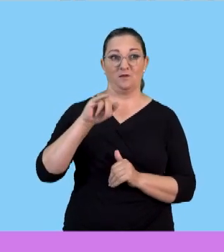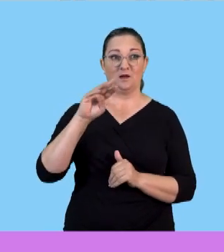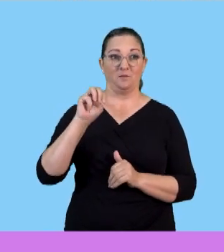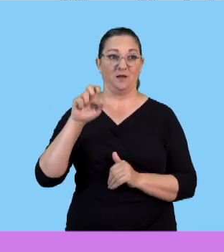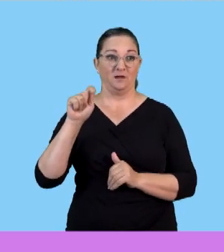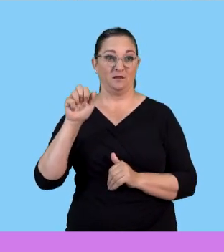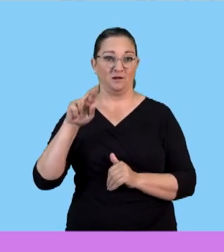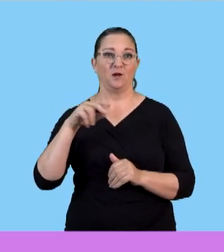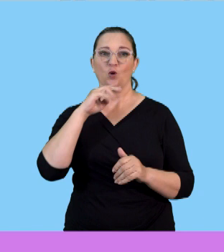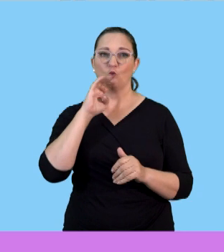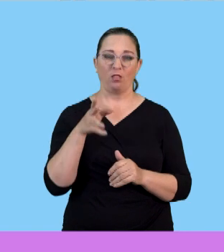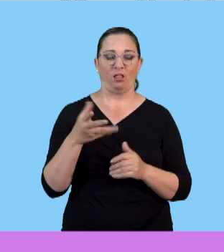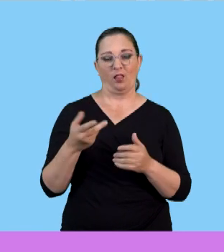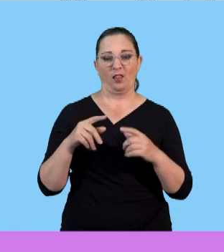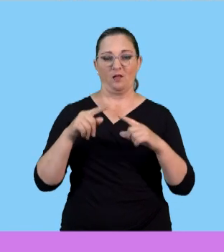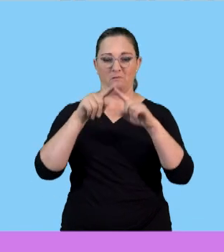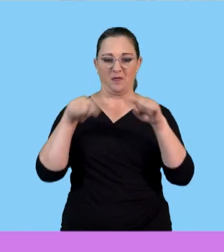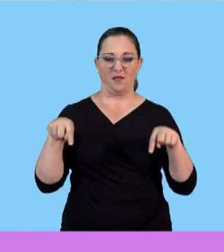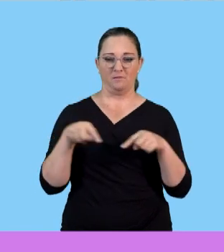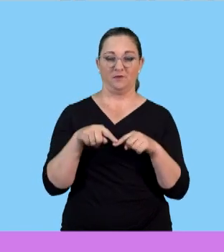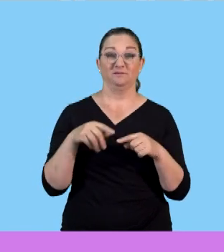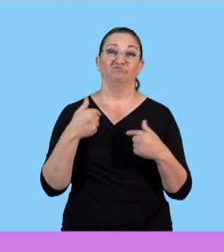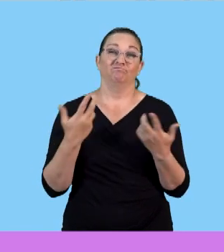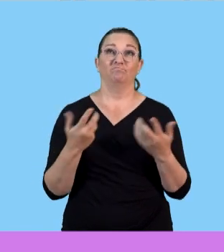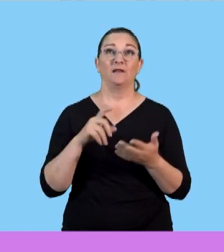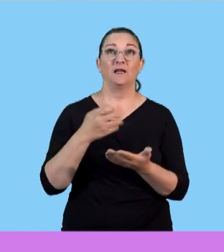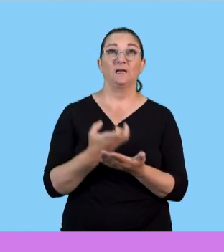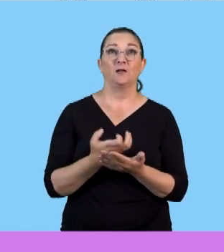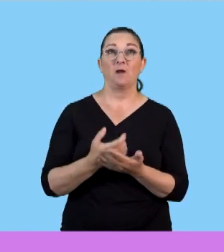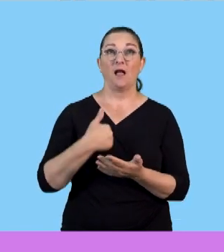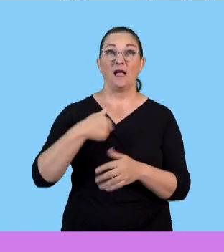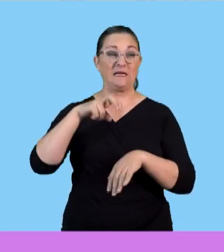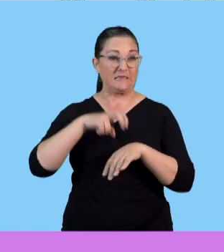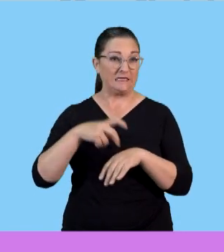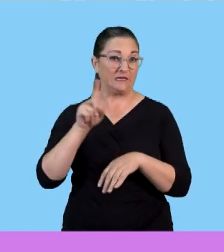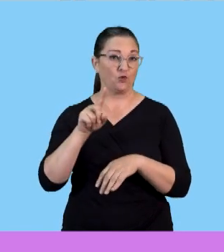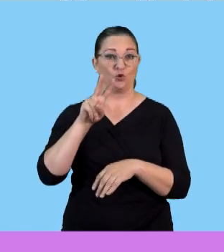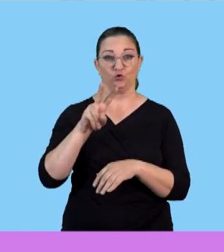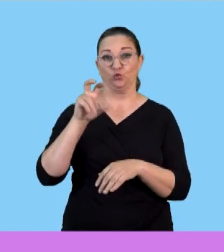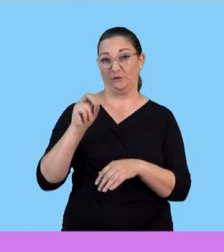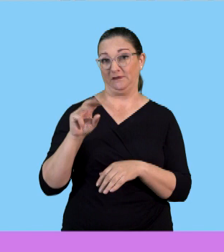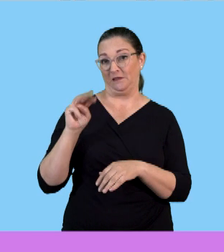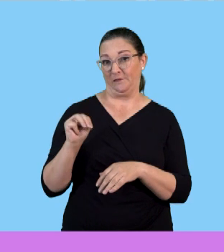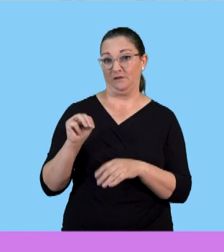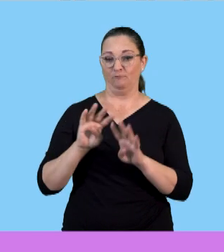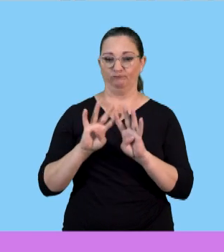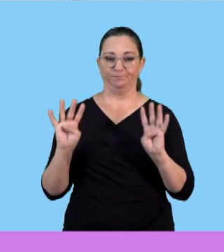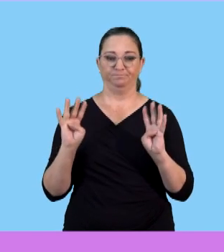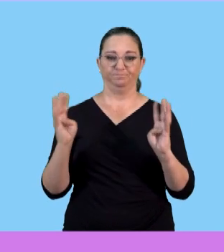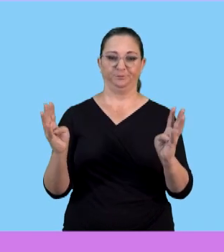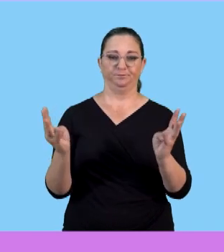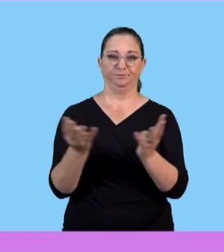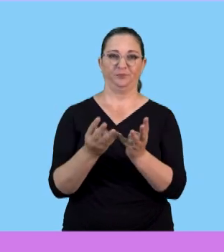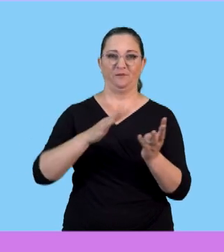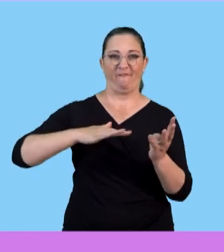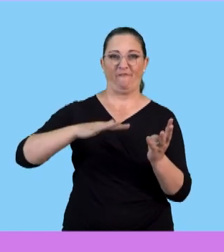total distance around the boundary of a shape. Example, I need 20 meters of wire to fence a